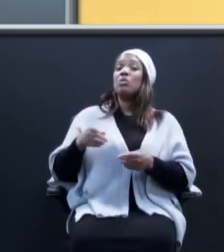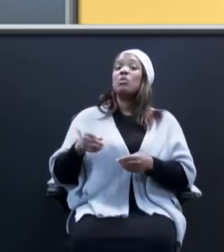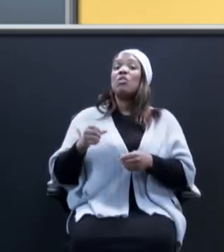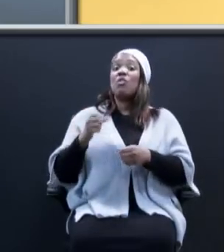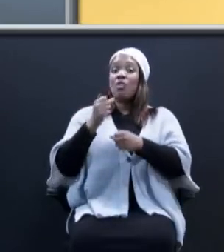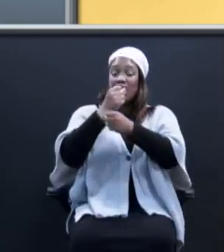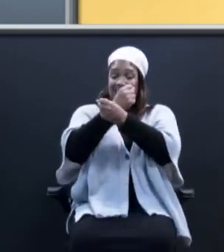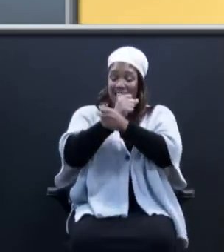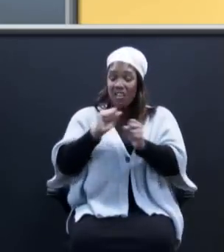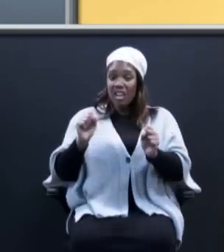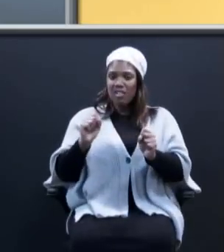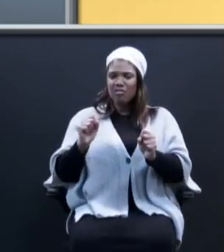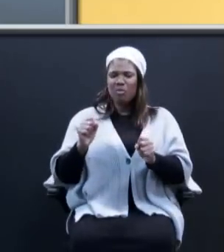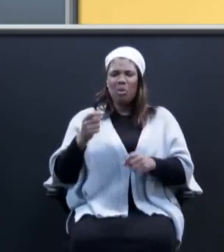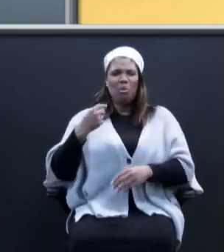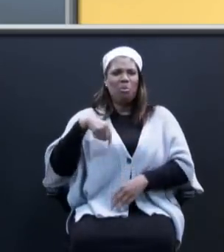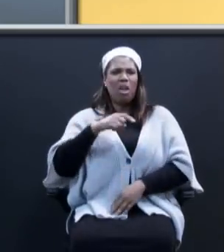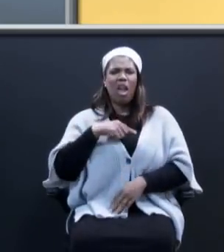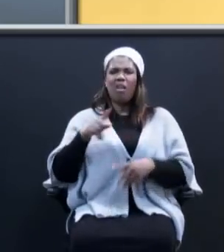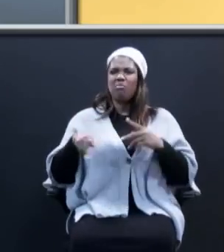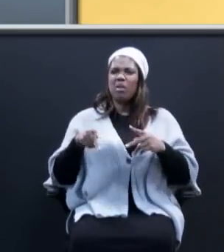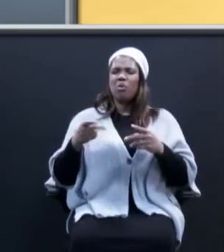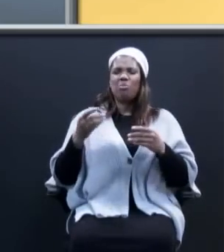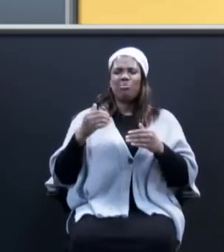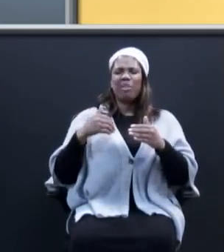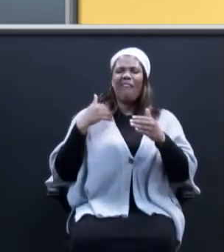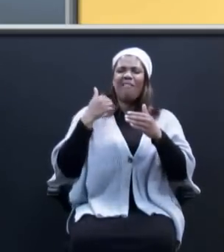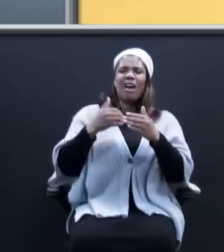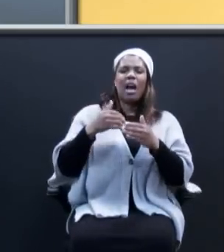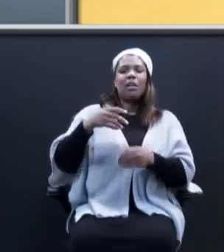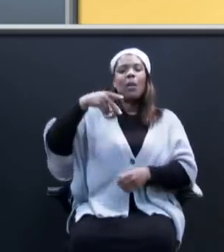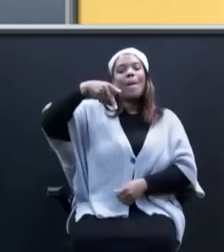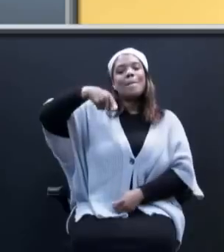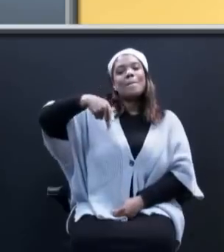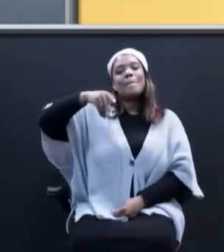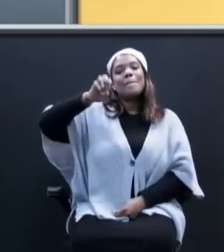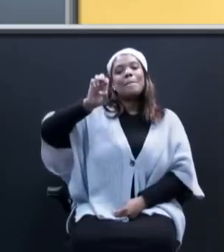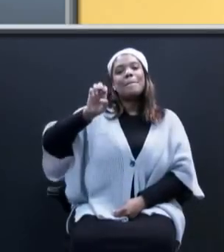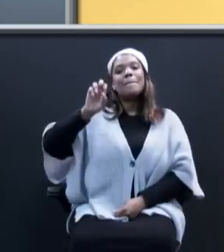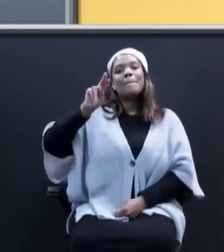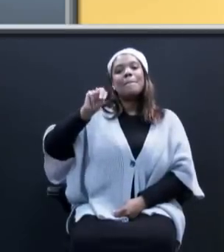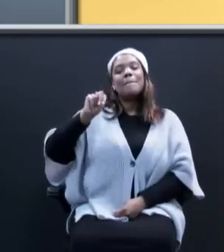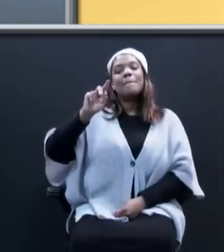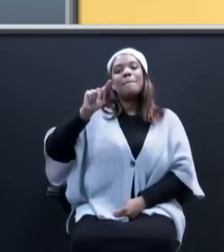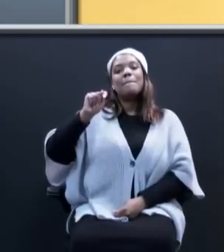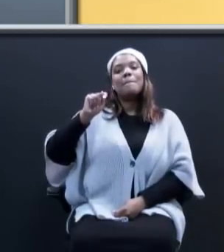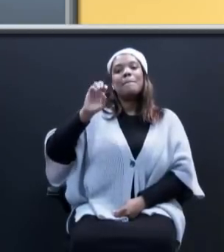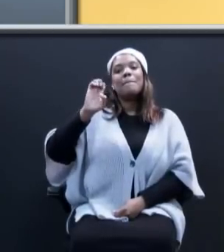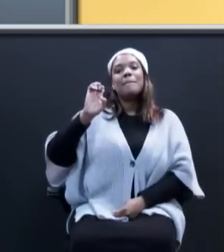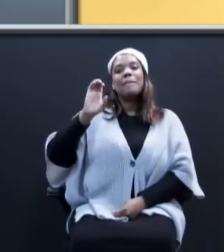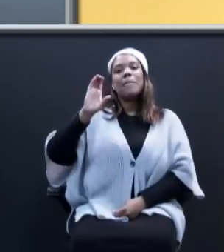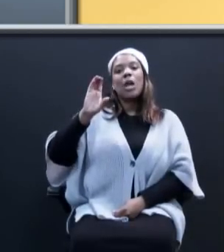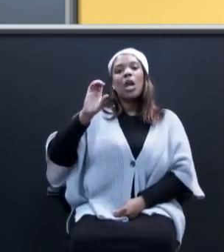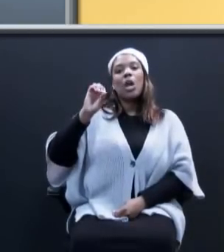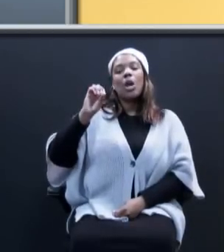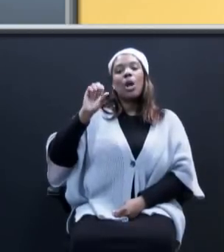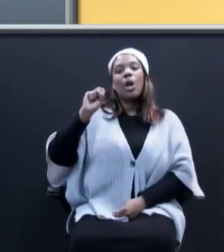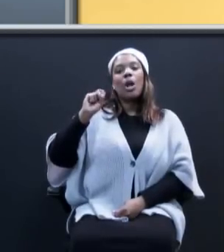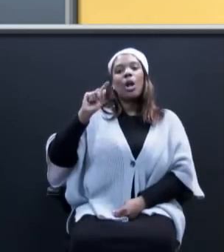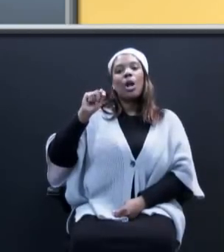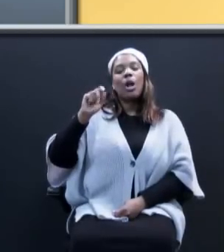Now, I'll never forget when me and Brother Marsha, me and Johnny was in business. We used to have a business called Controlled Temperature